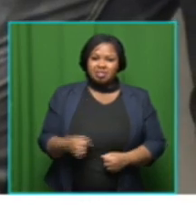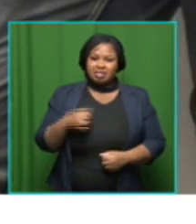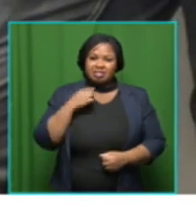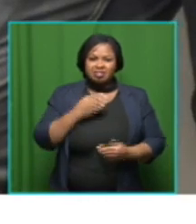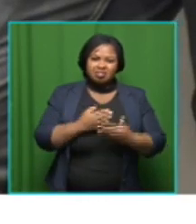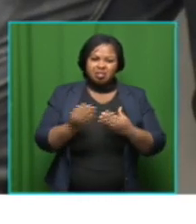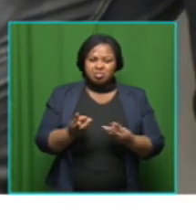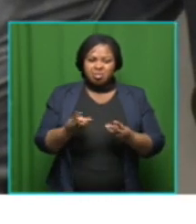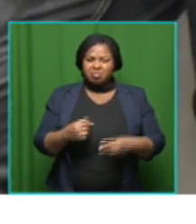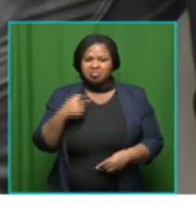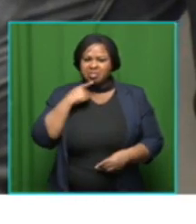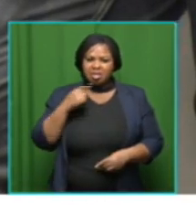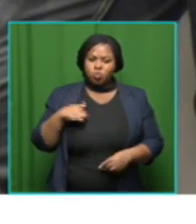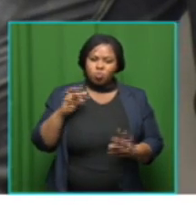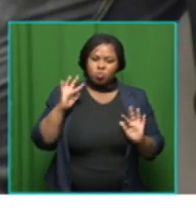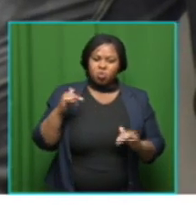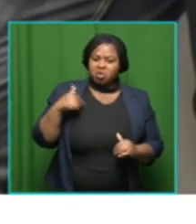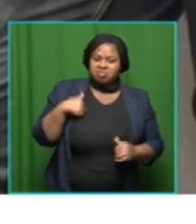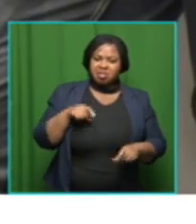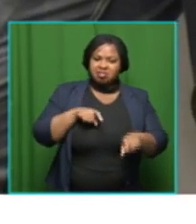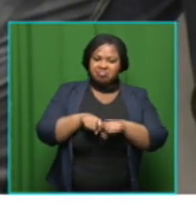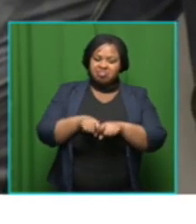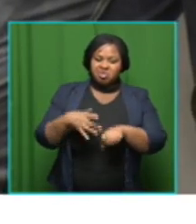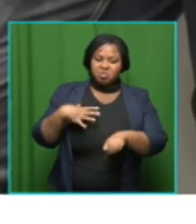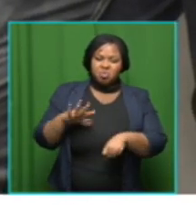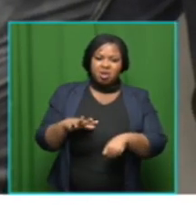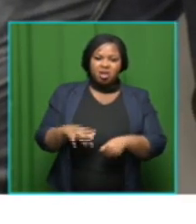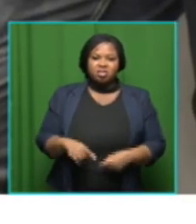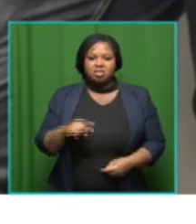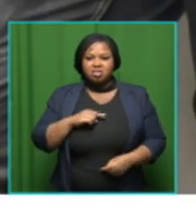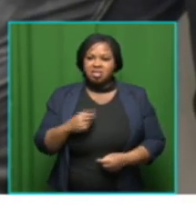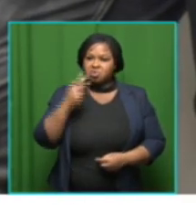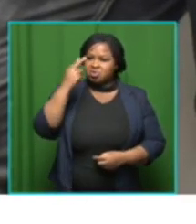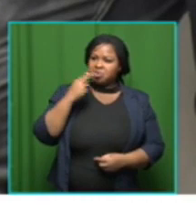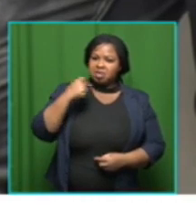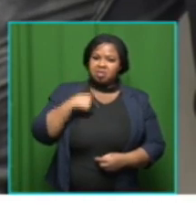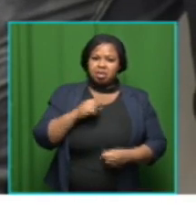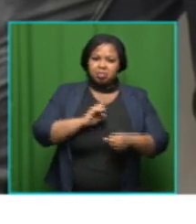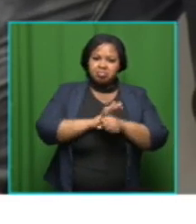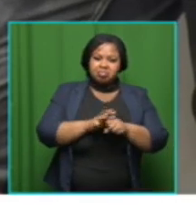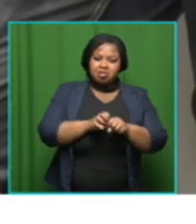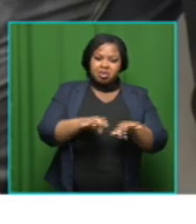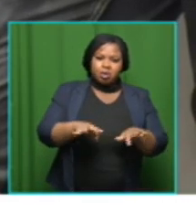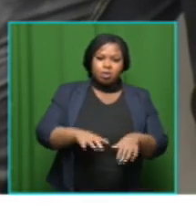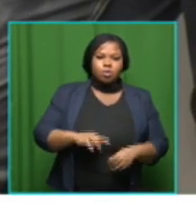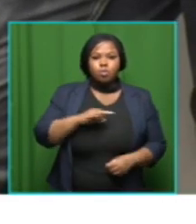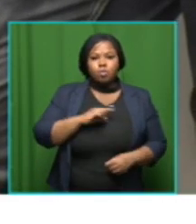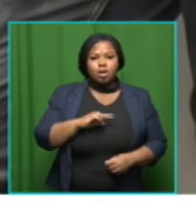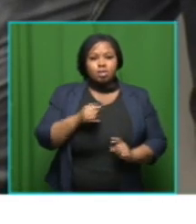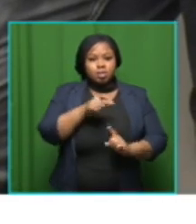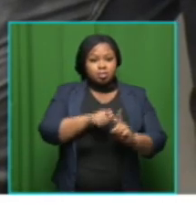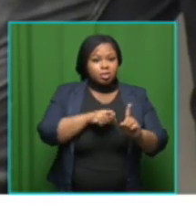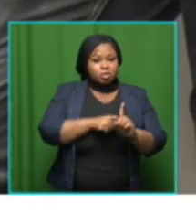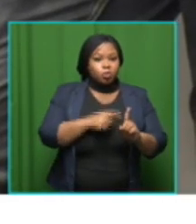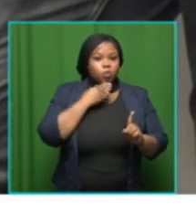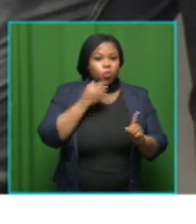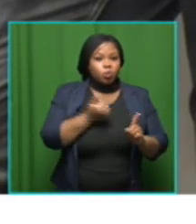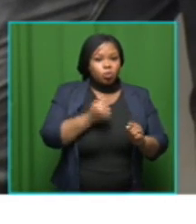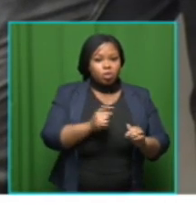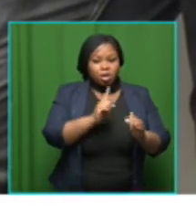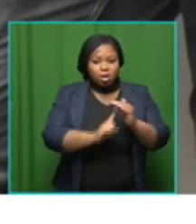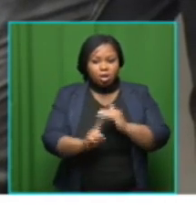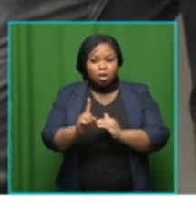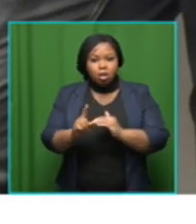to test, I don't want to be known as that guy that, has a coronavirus. Even after somebody would have been taken into isolation, comes back